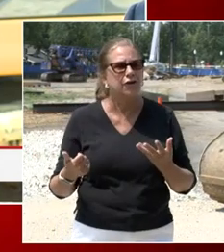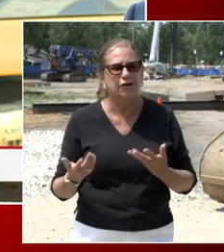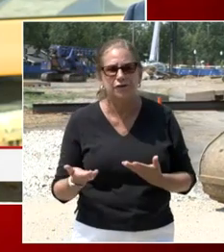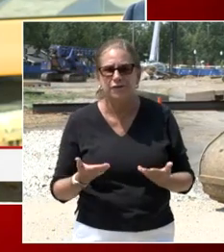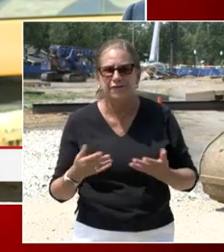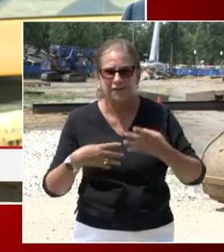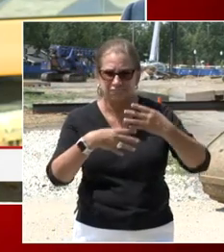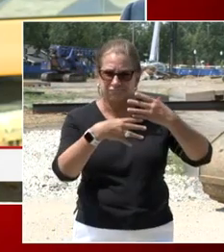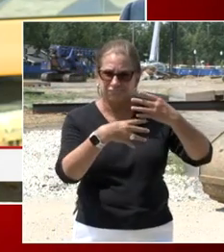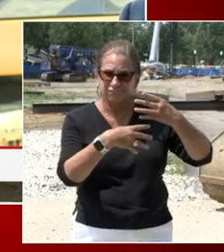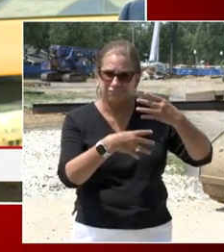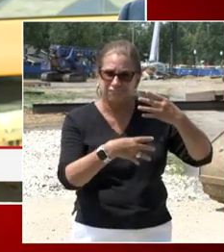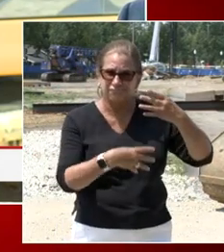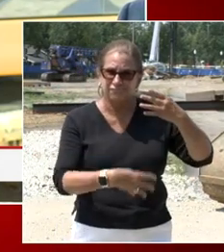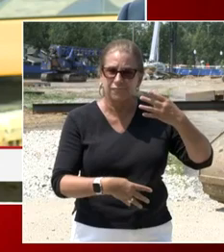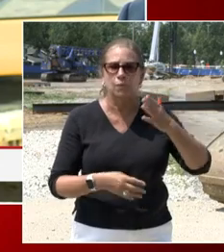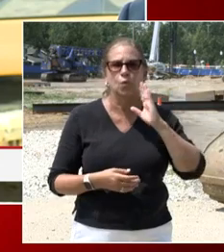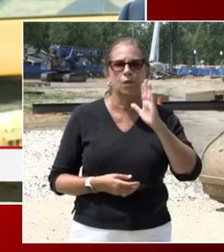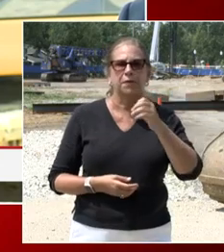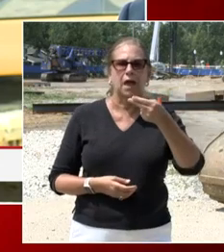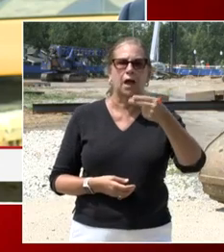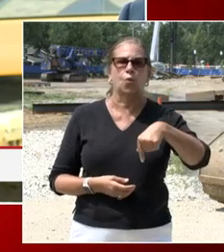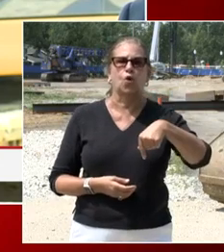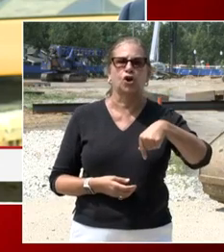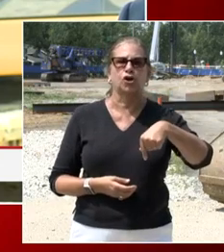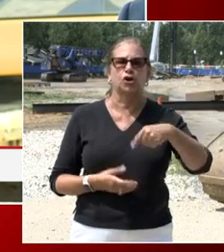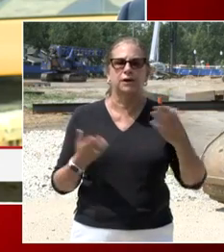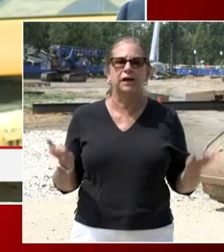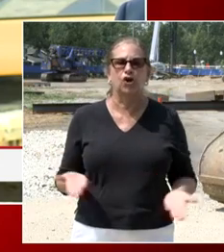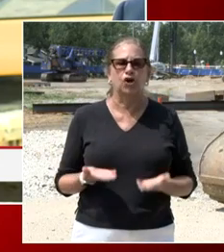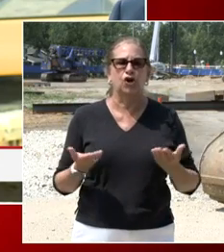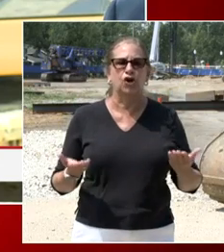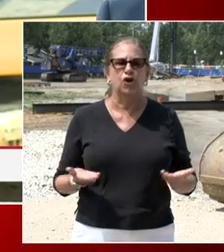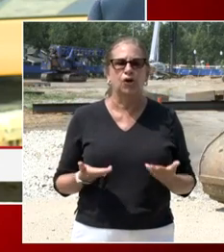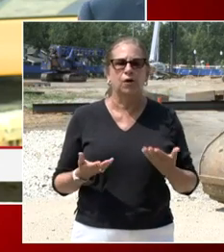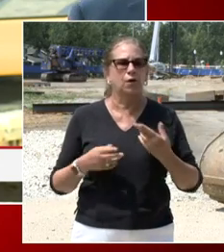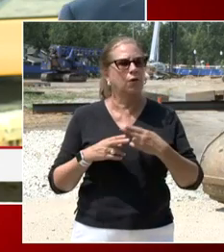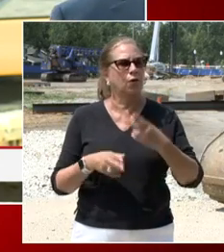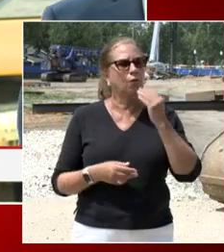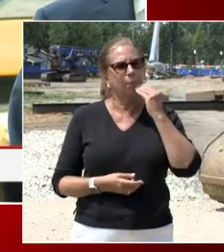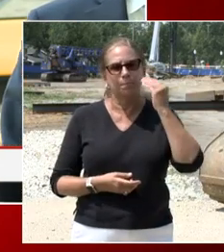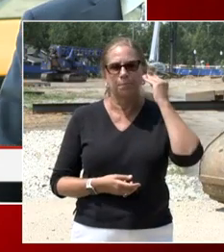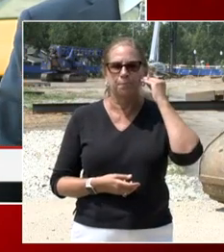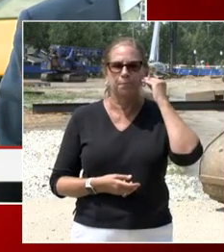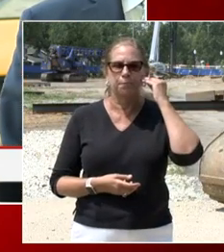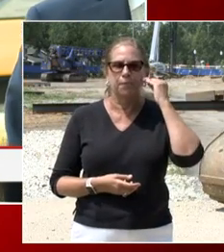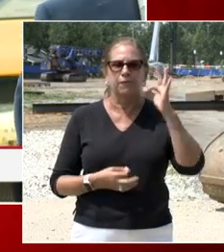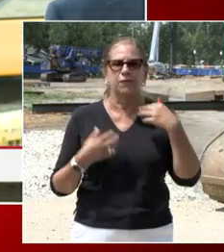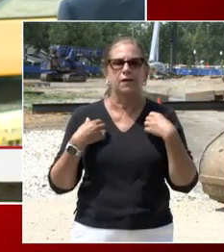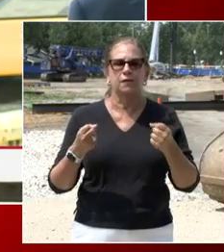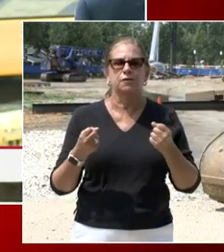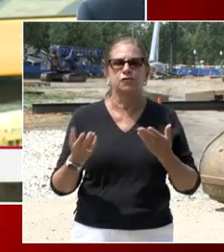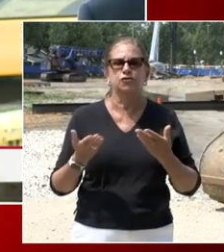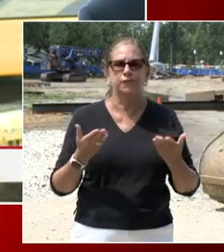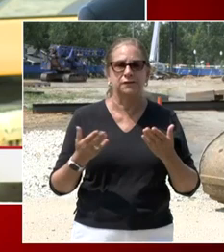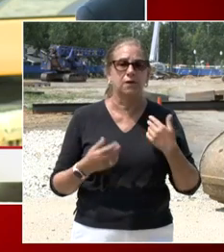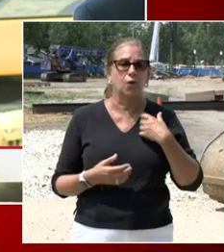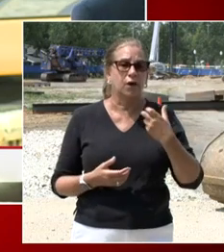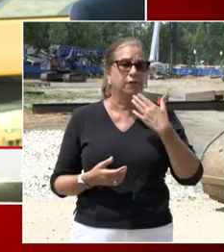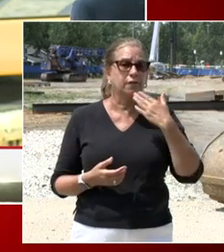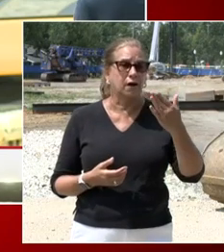home. And so with that, I want to thank Don as well, who's been quietly in the background